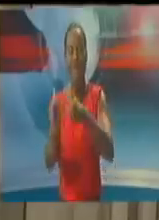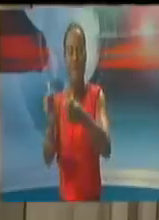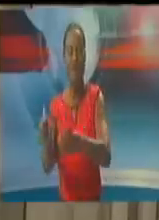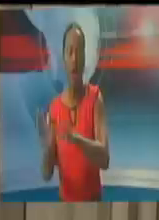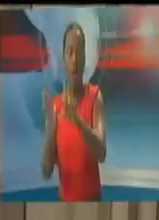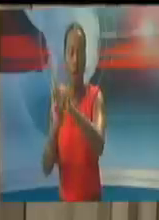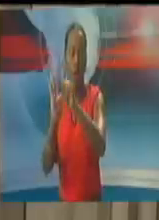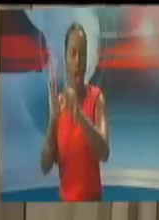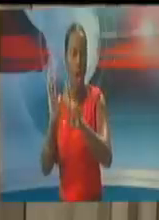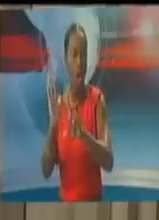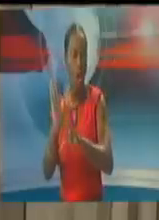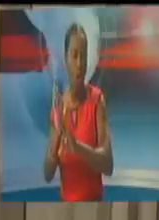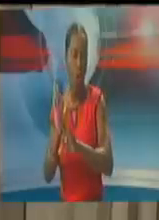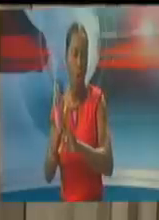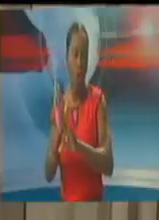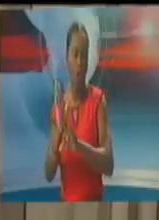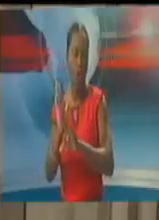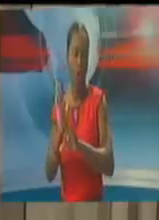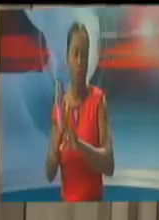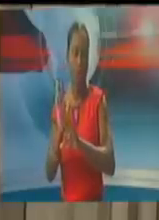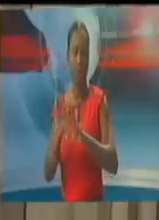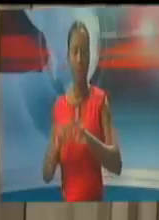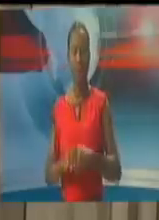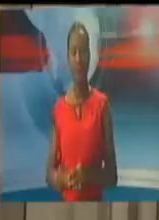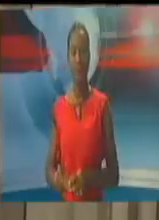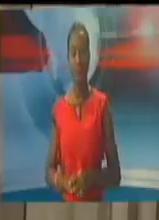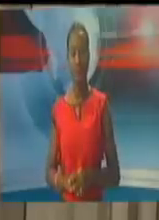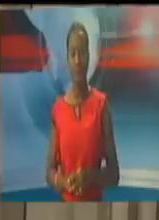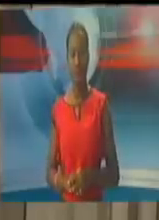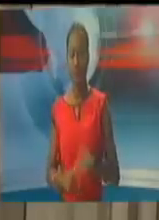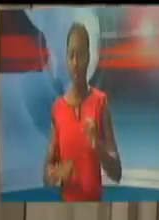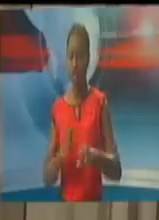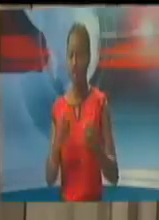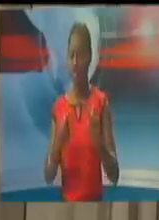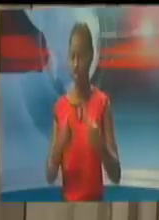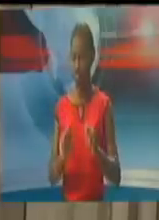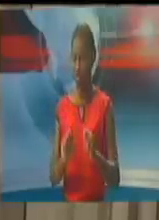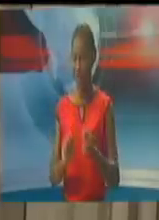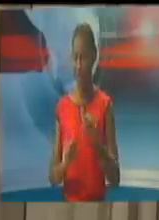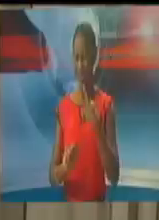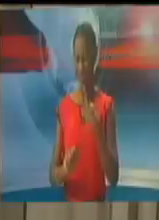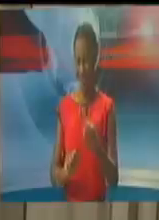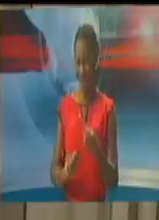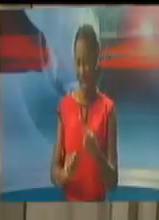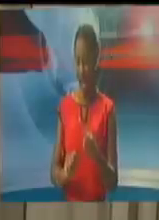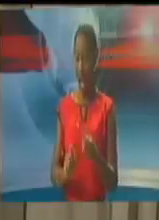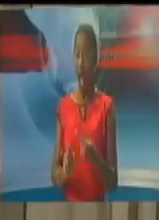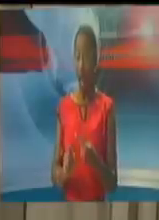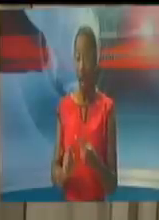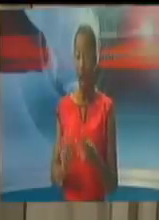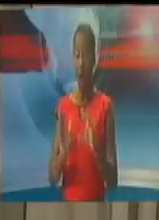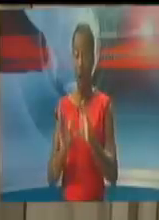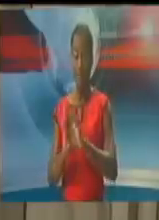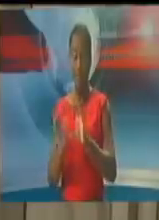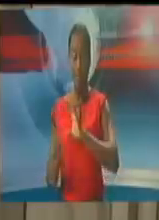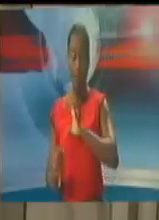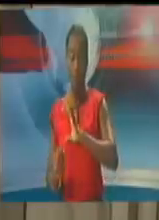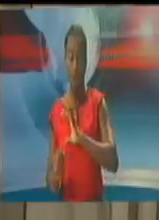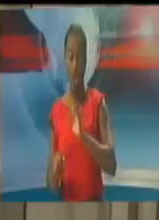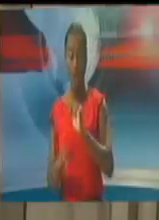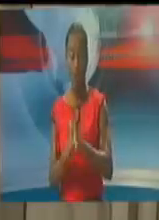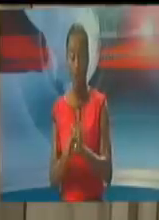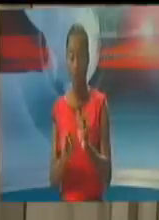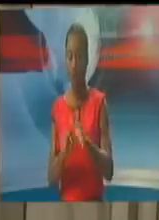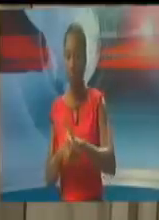to use the stay-at-home regulations. So to try and draw a distraction and mischief on that basis, I'm going to deliver food or I'm going